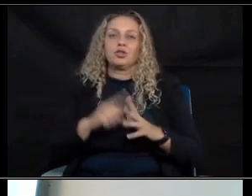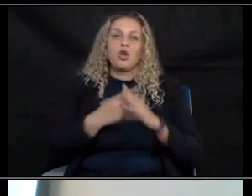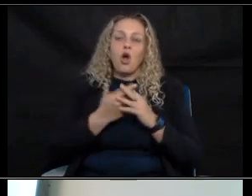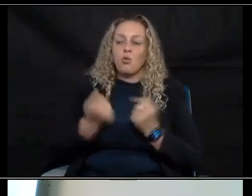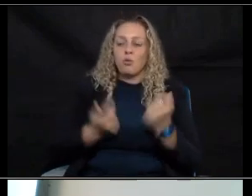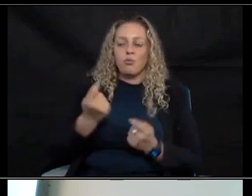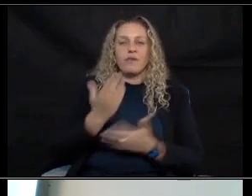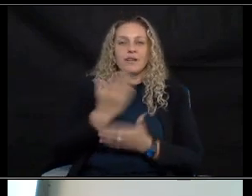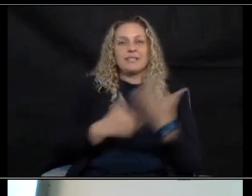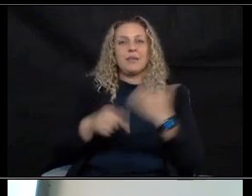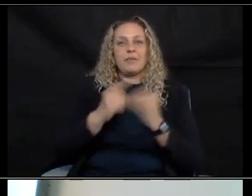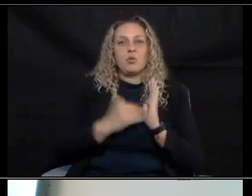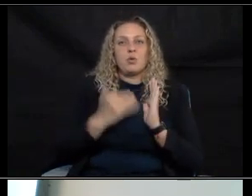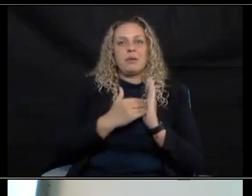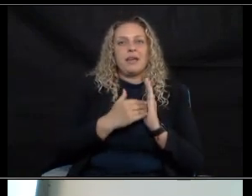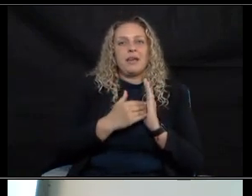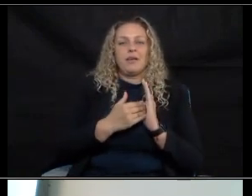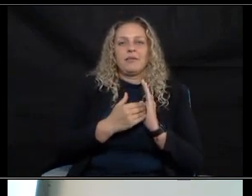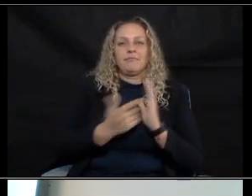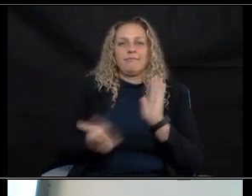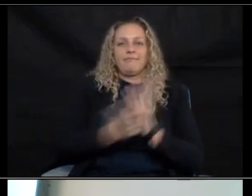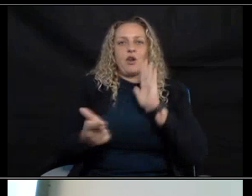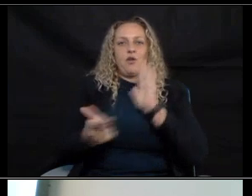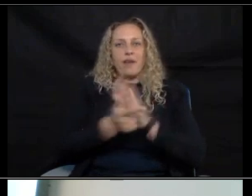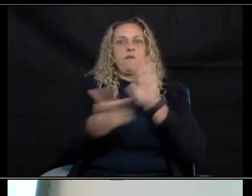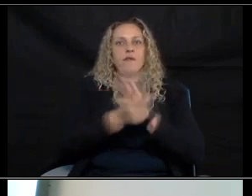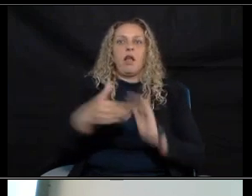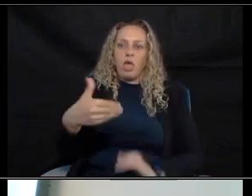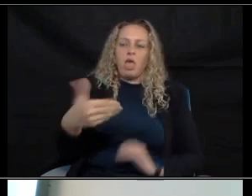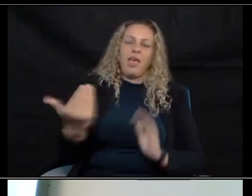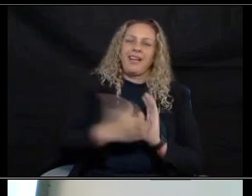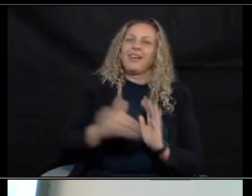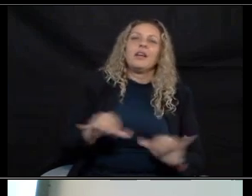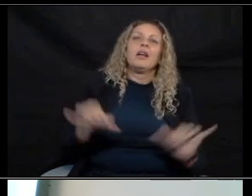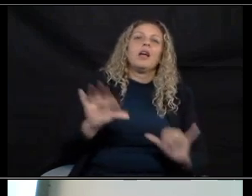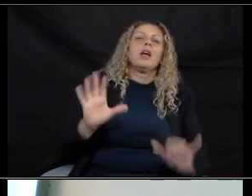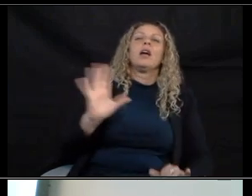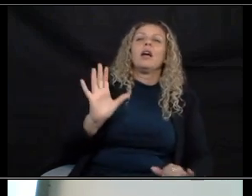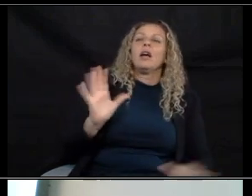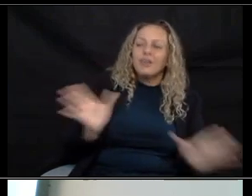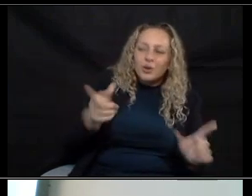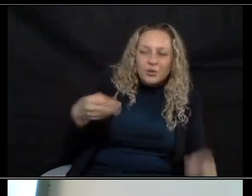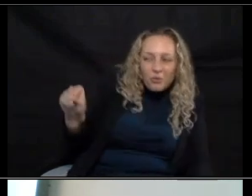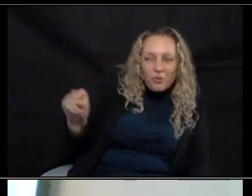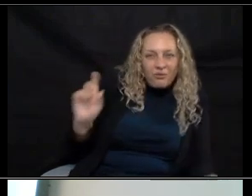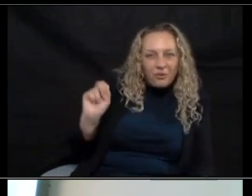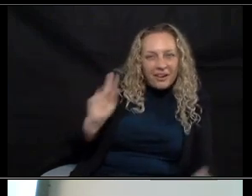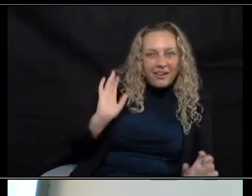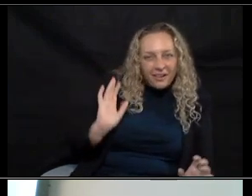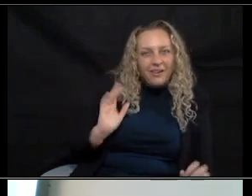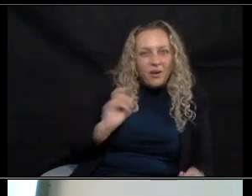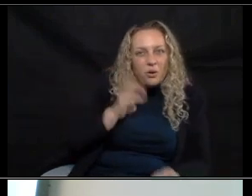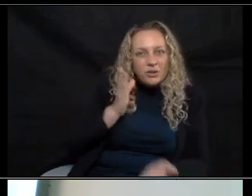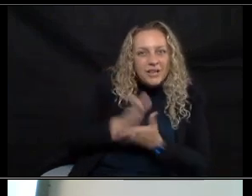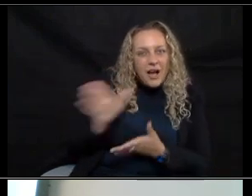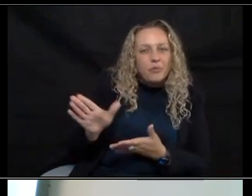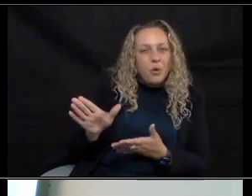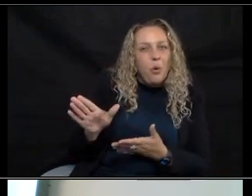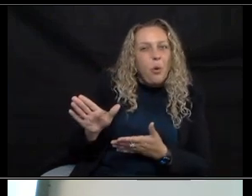these repeat offenders and, you know, encourage them to move to some other city or stop their